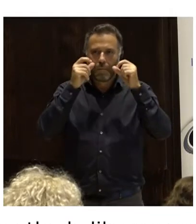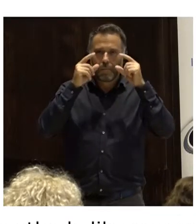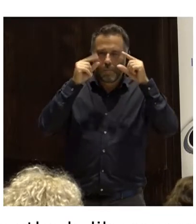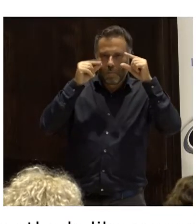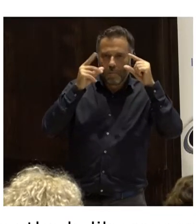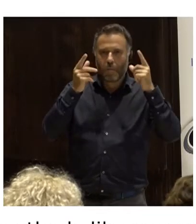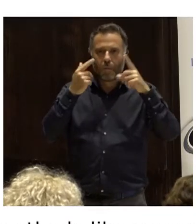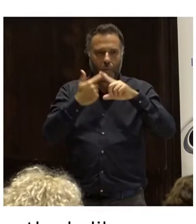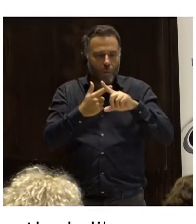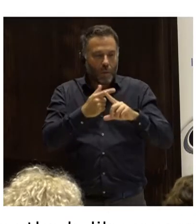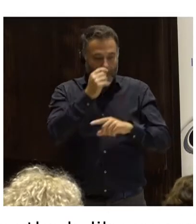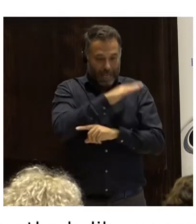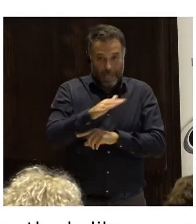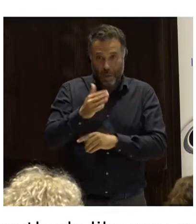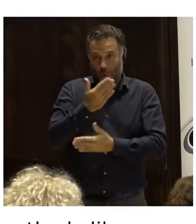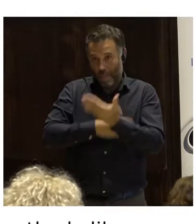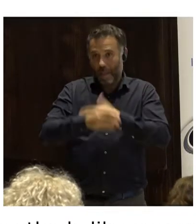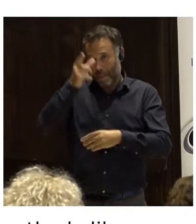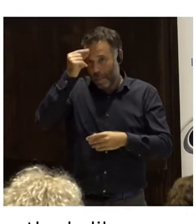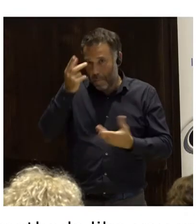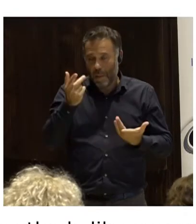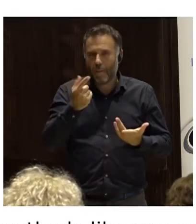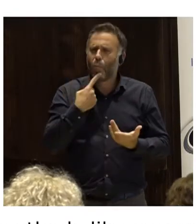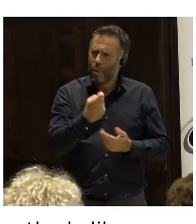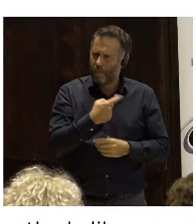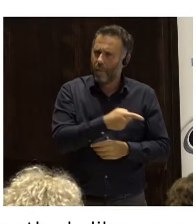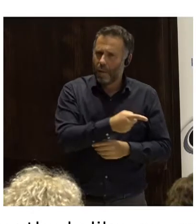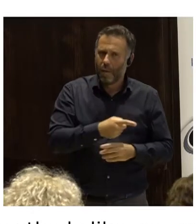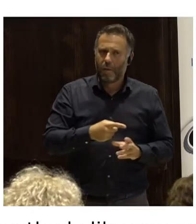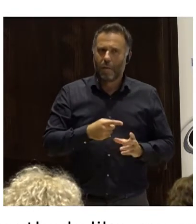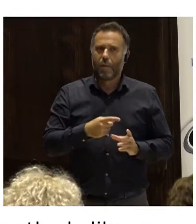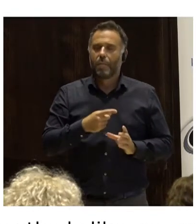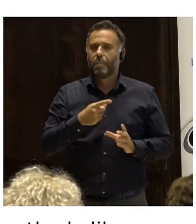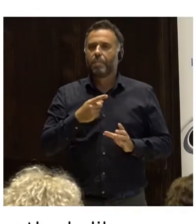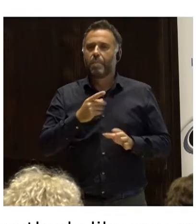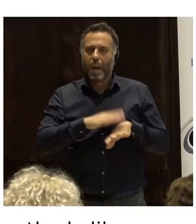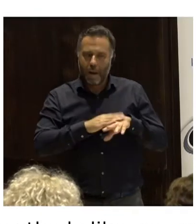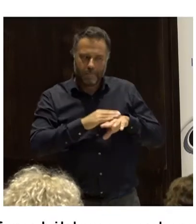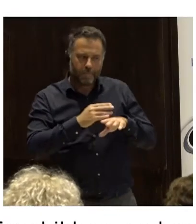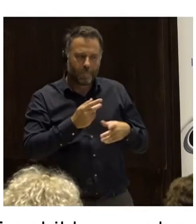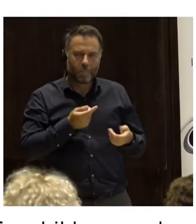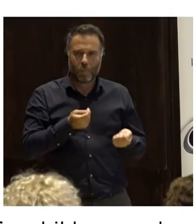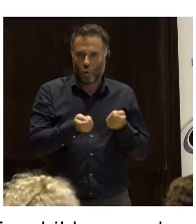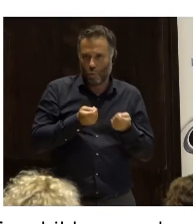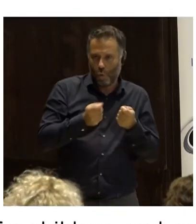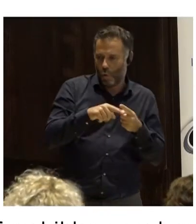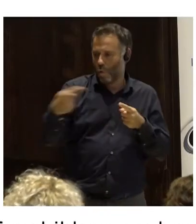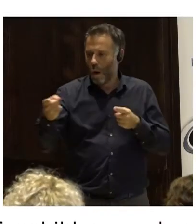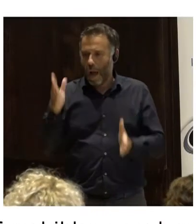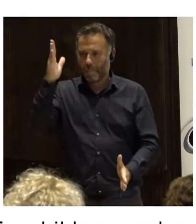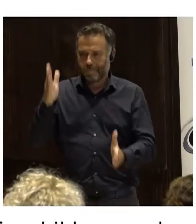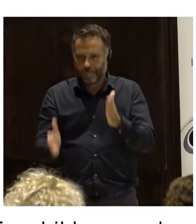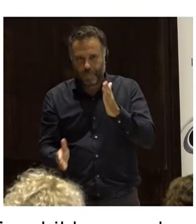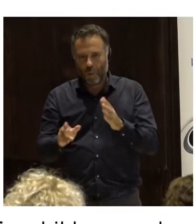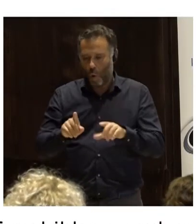eye gaze movements to control technology, and also brain control interfaces to control, and